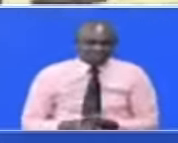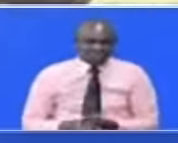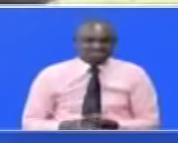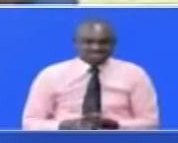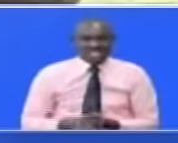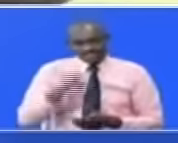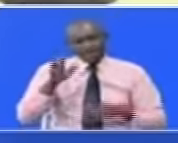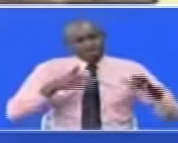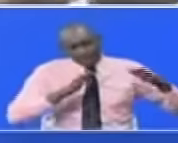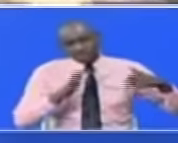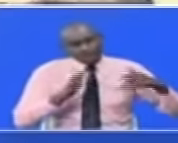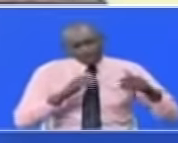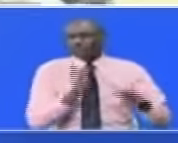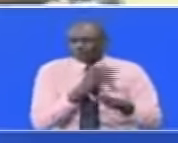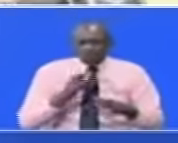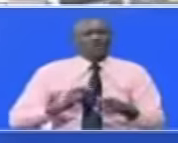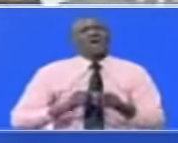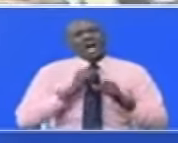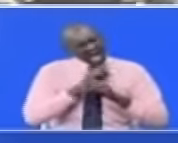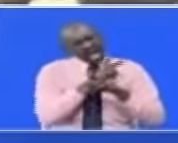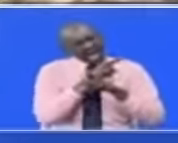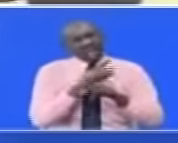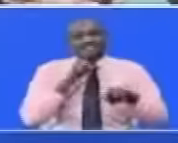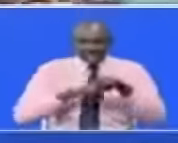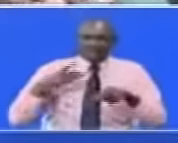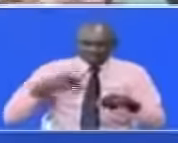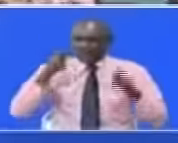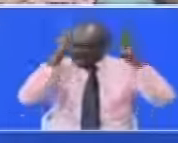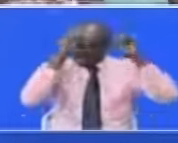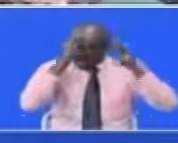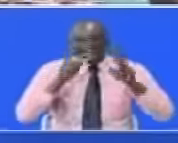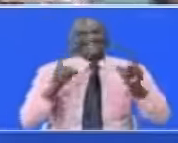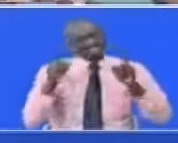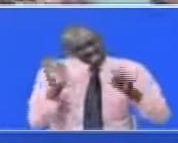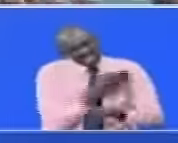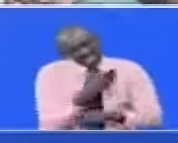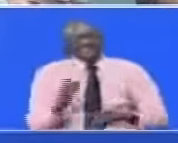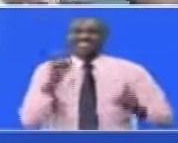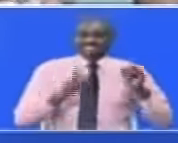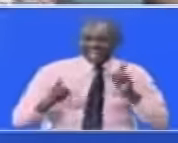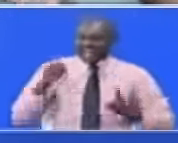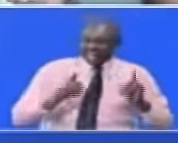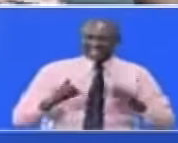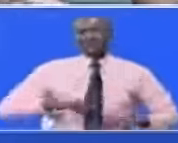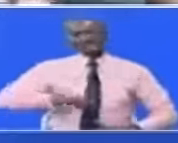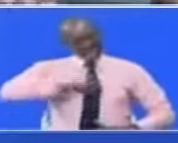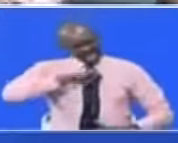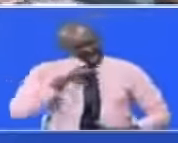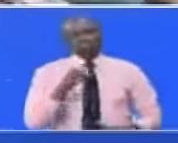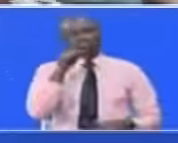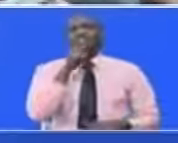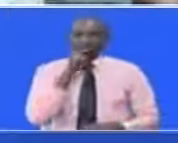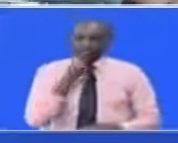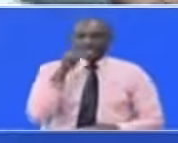The Isikuti rents the air in Kakamega town as residents sing and dance with the pride of the town, 14-year-old